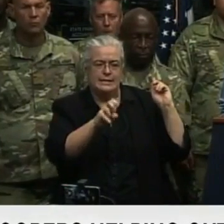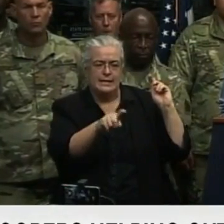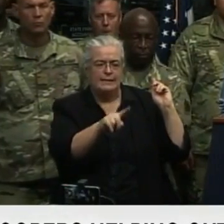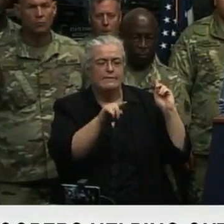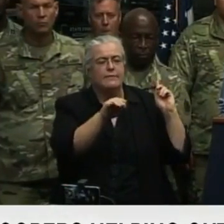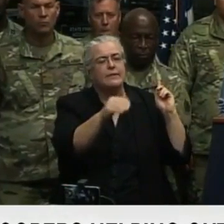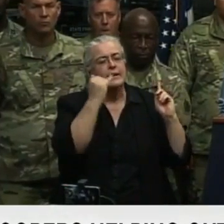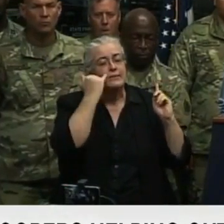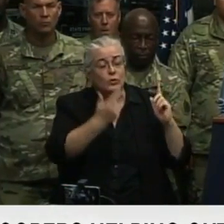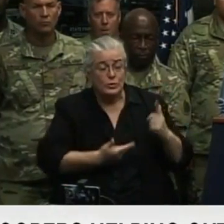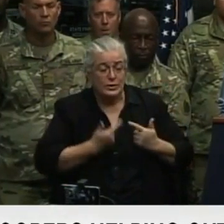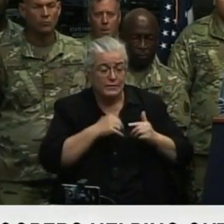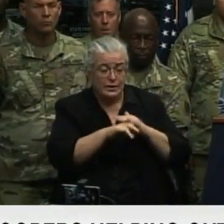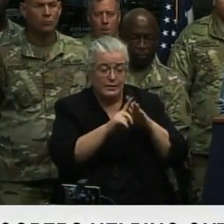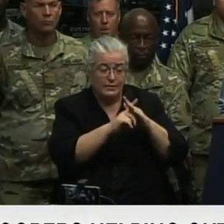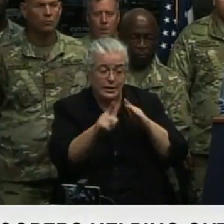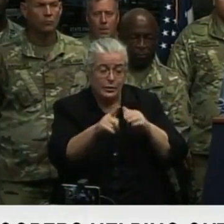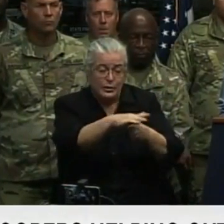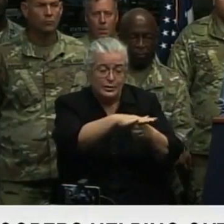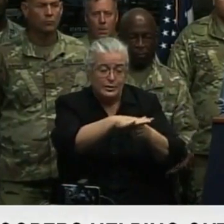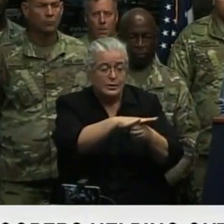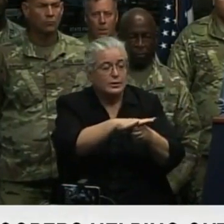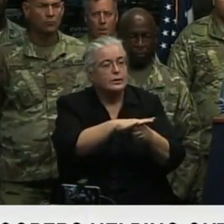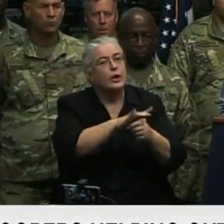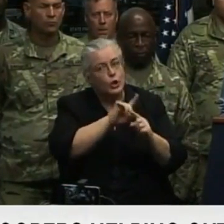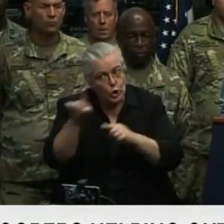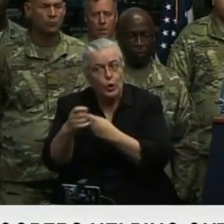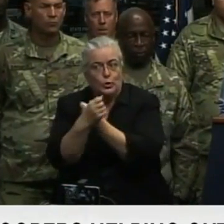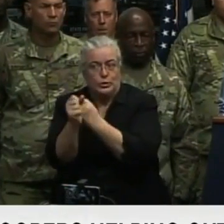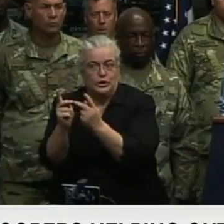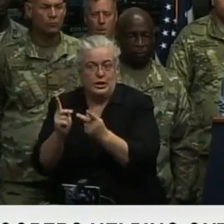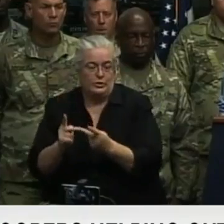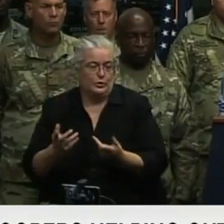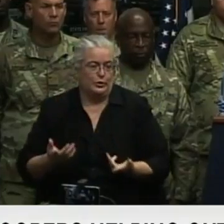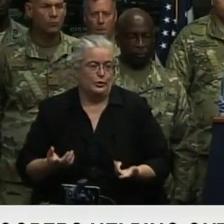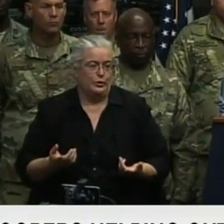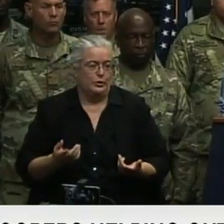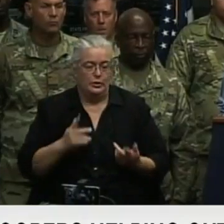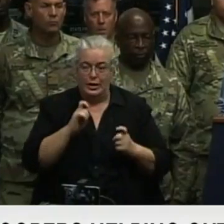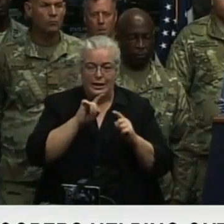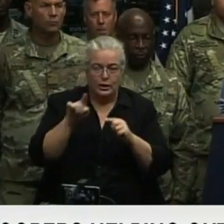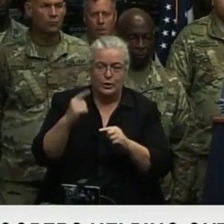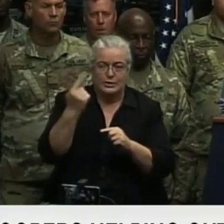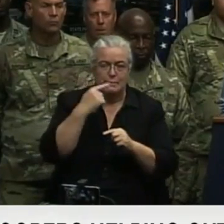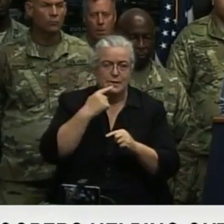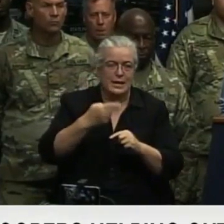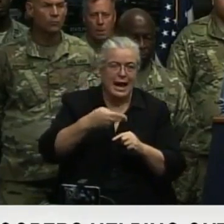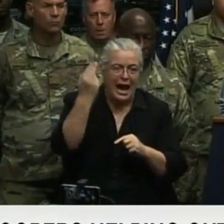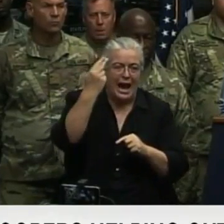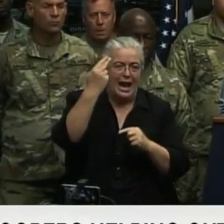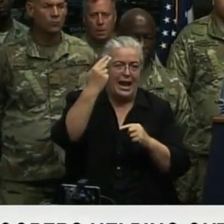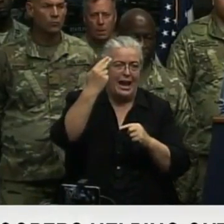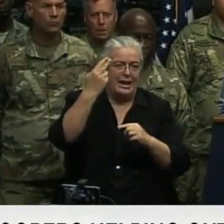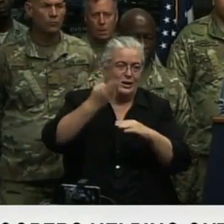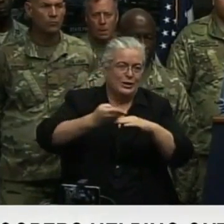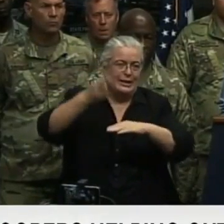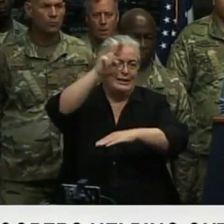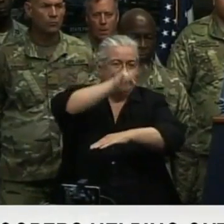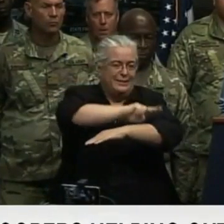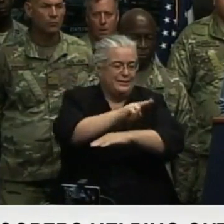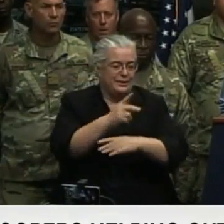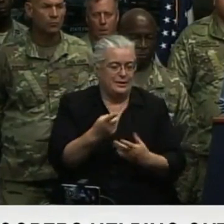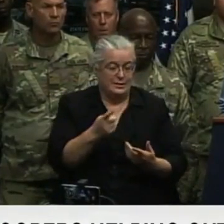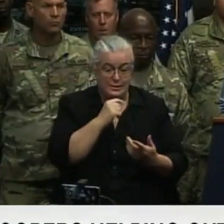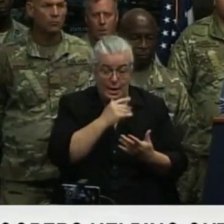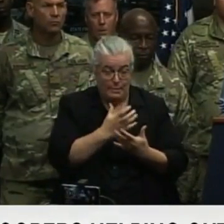you're in an evacuation zone, you've got to get to the shelter. I mean, you might not, or you've got to get someplace that's higher ground. You got to do it. There's not many hours